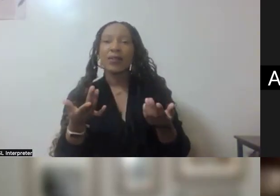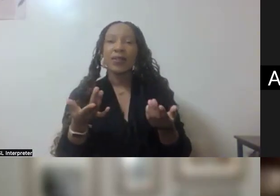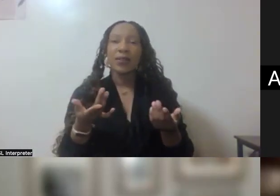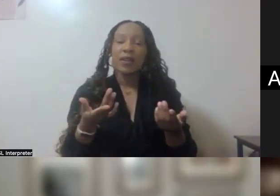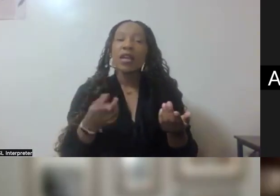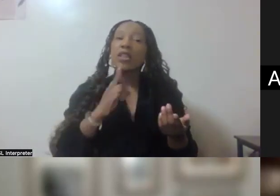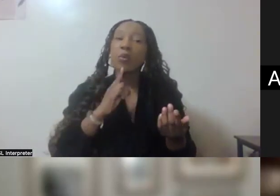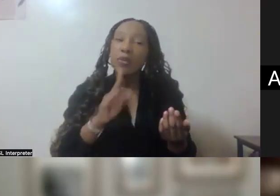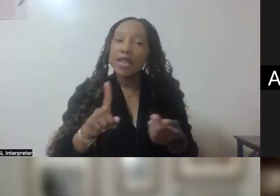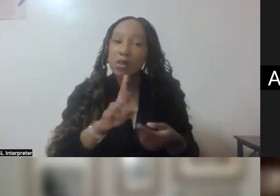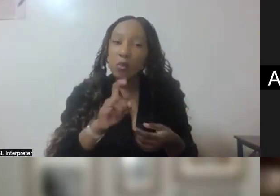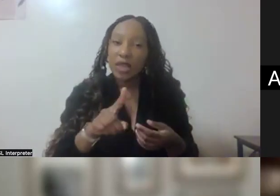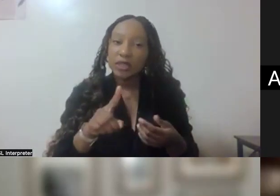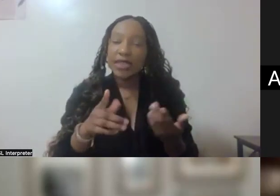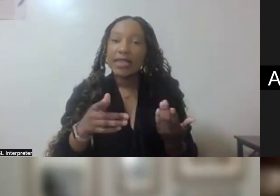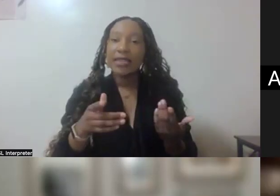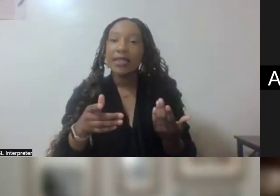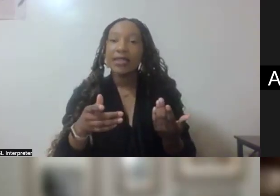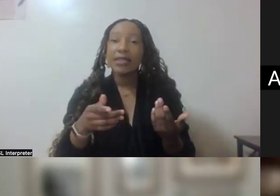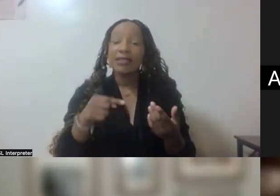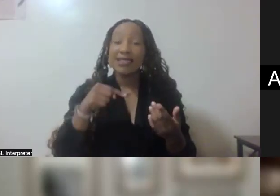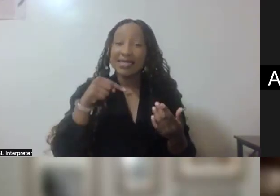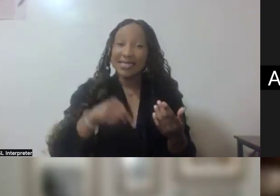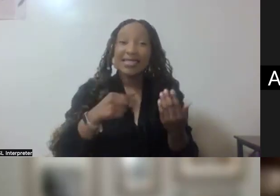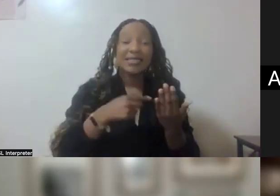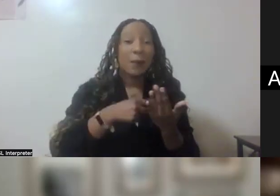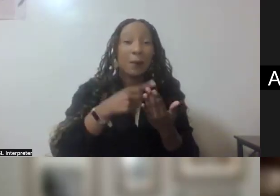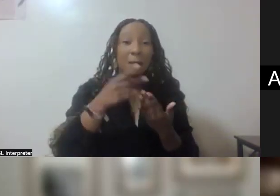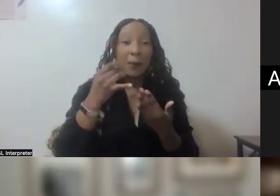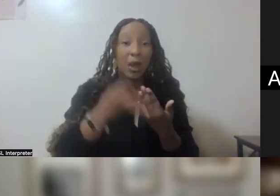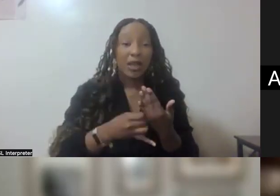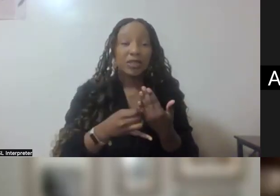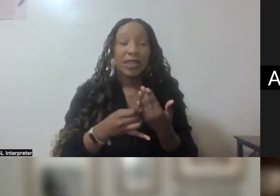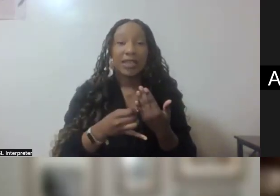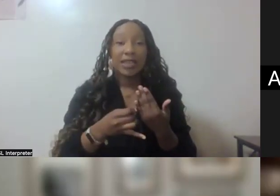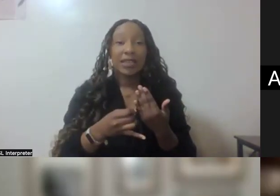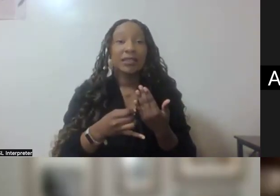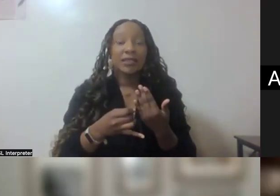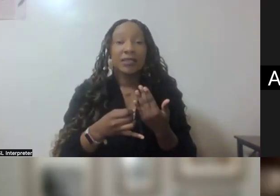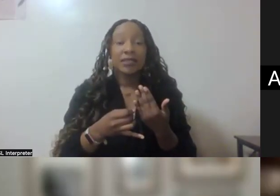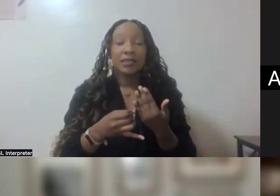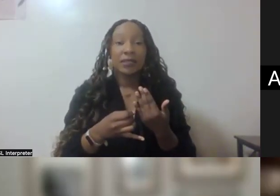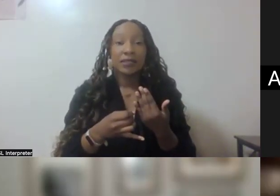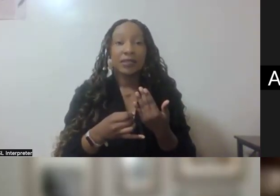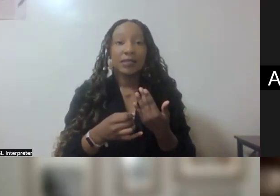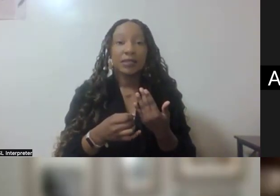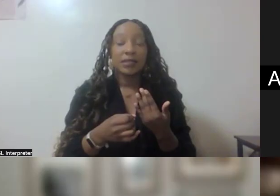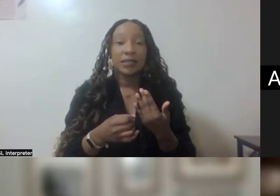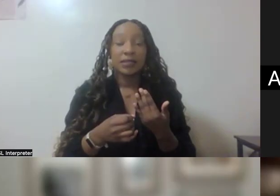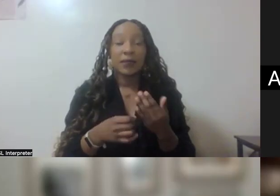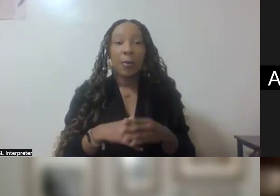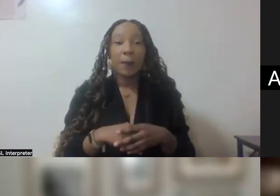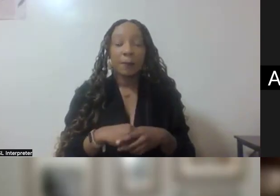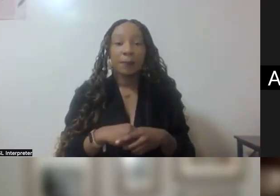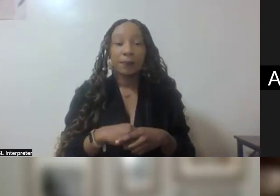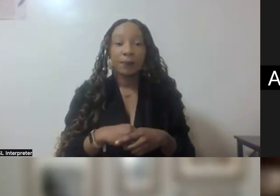real question is, how serious is this effort to open up and maintain a community conversation?